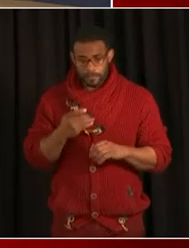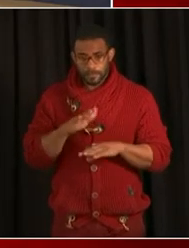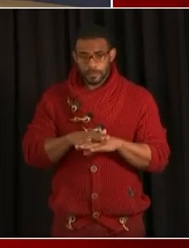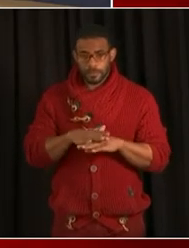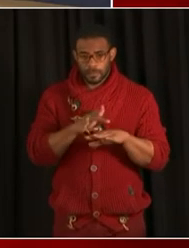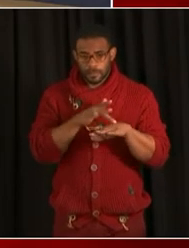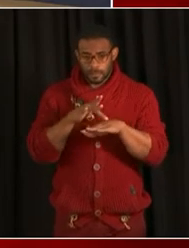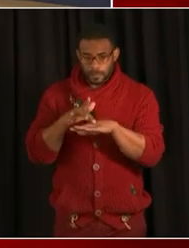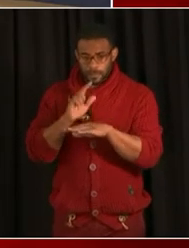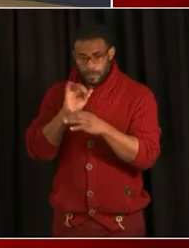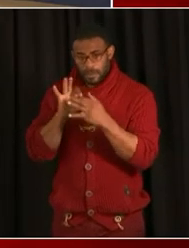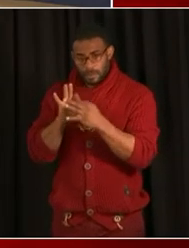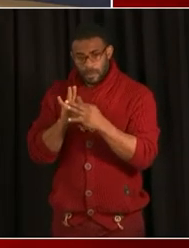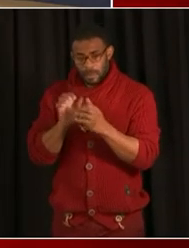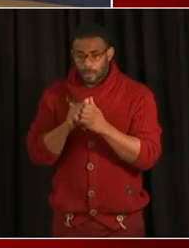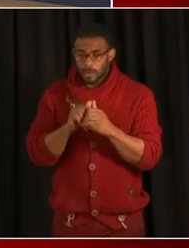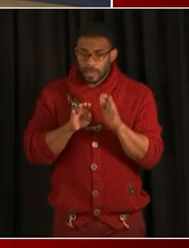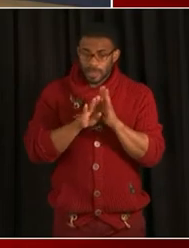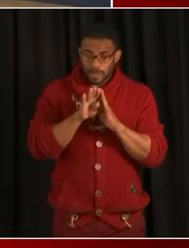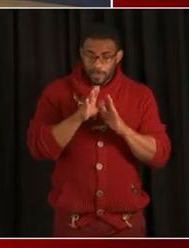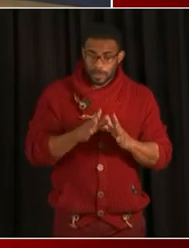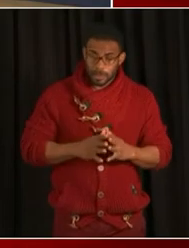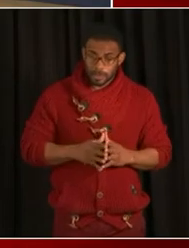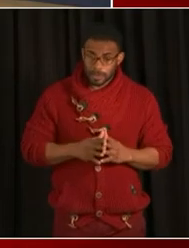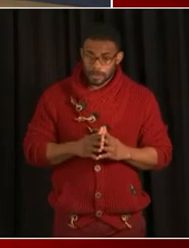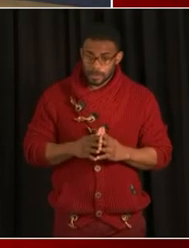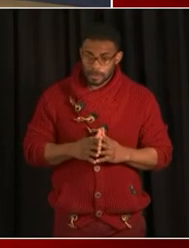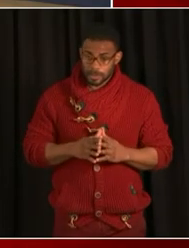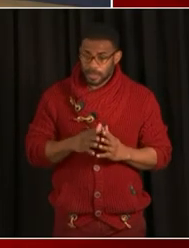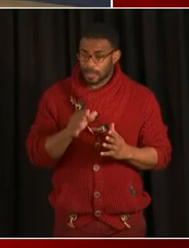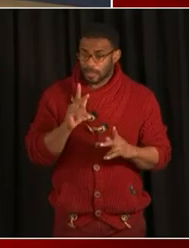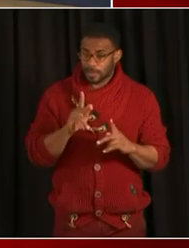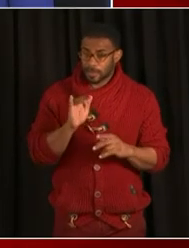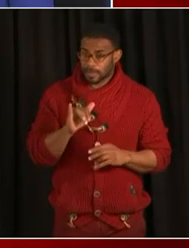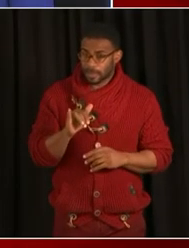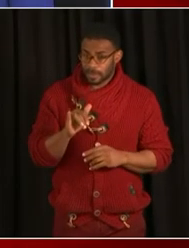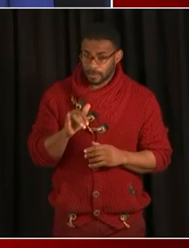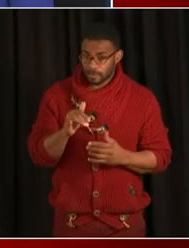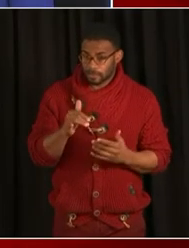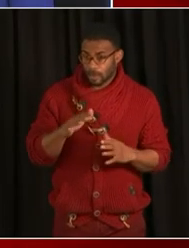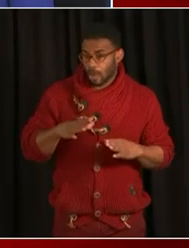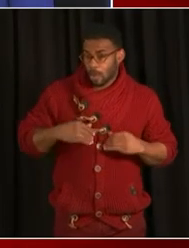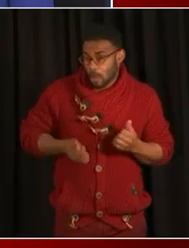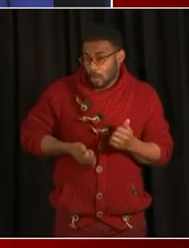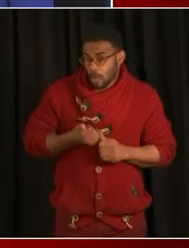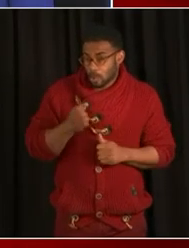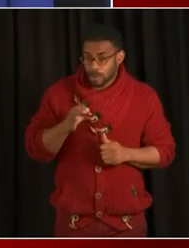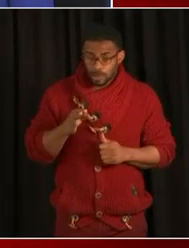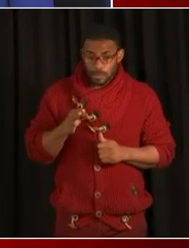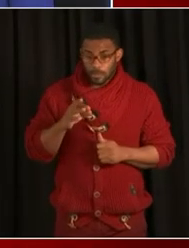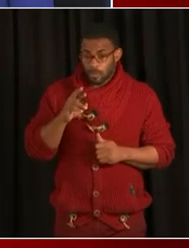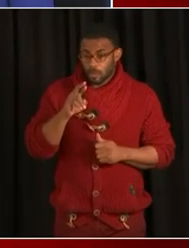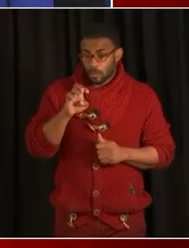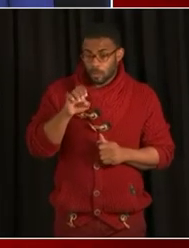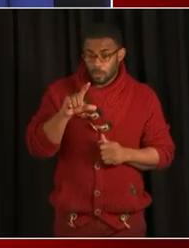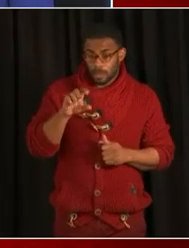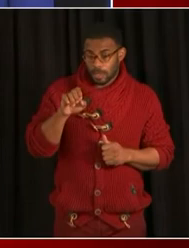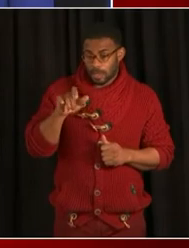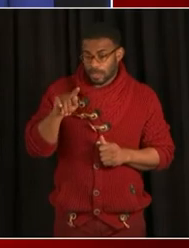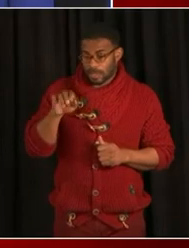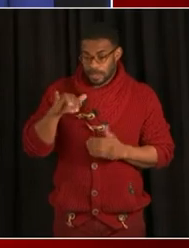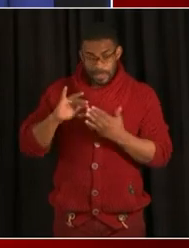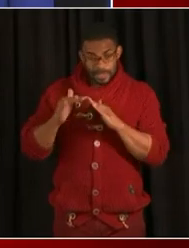activating these spaces is the relationships with the developers and people that, own a majority of real estate in the